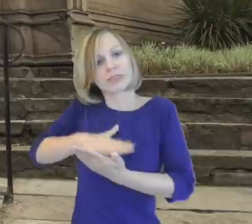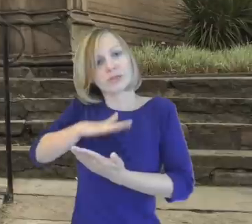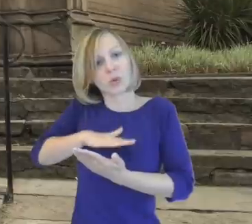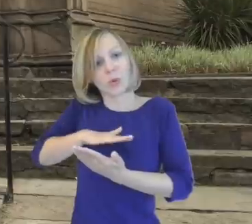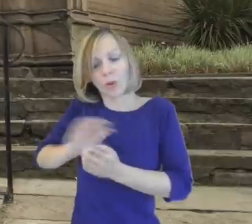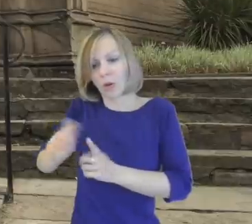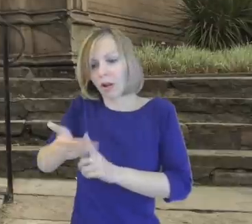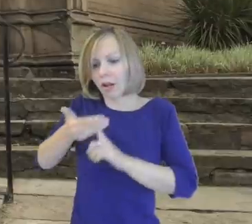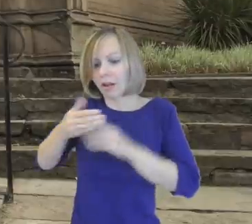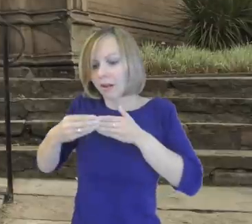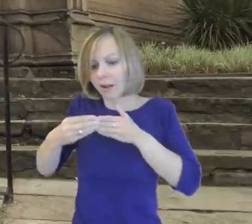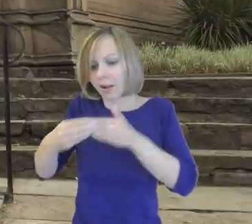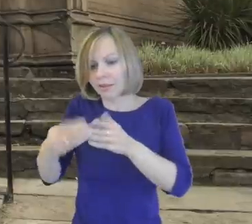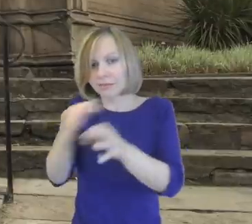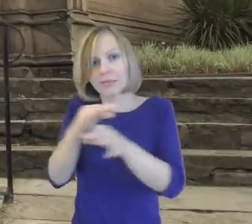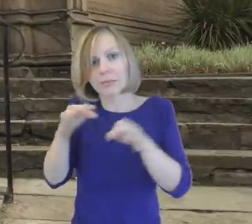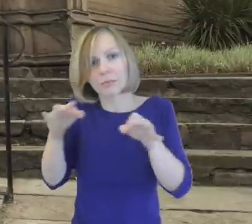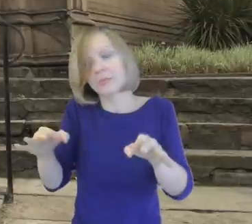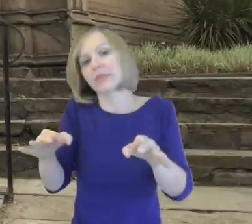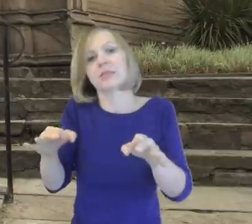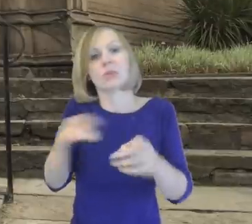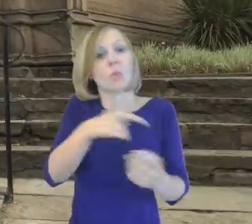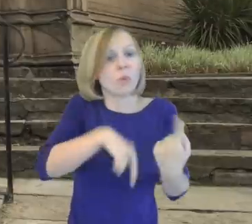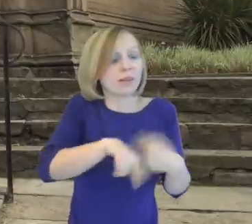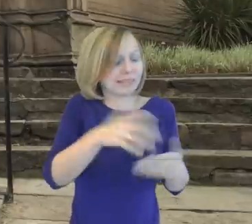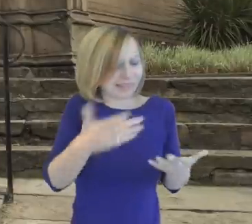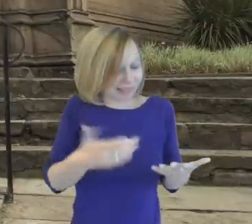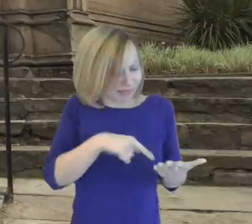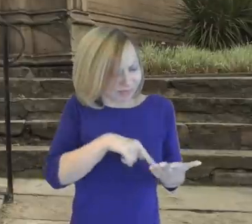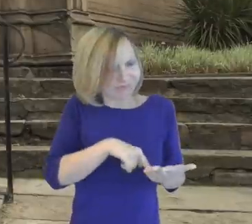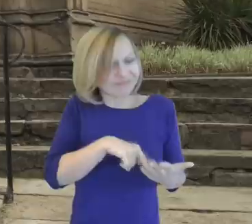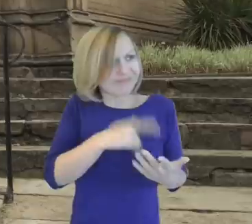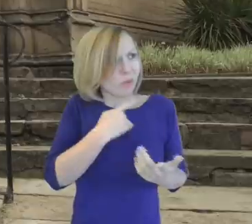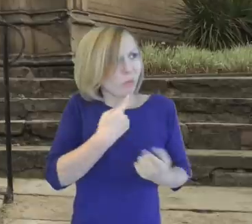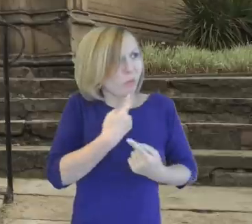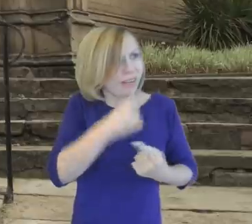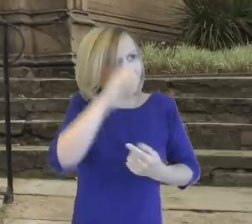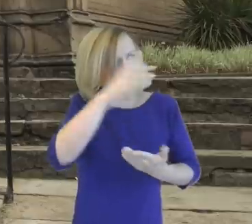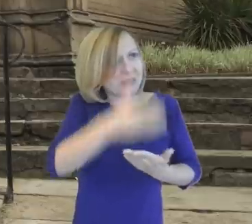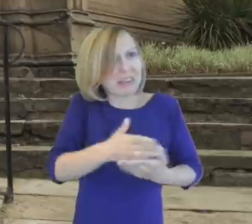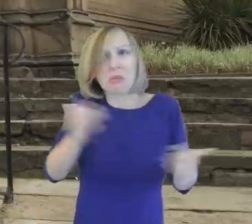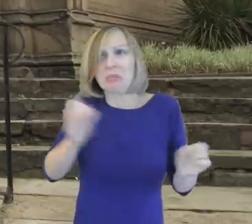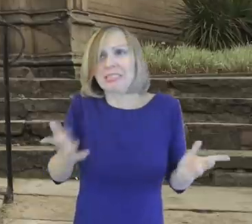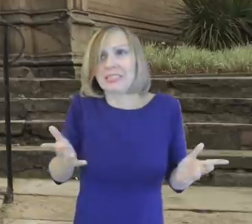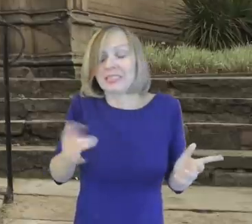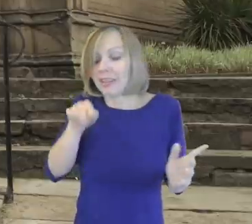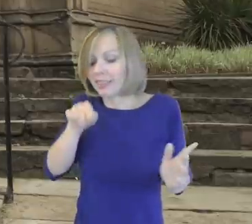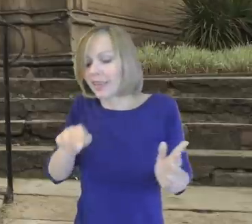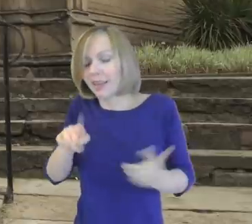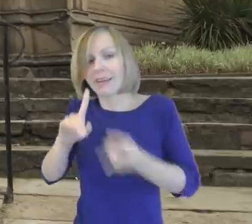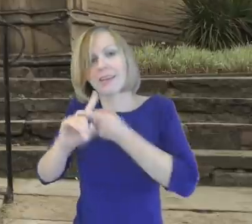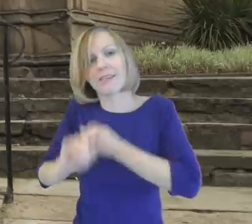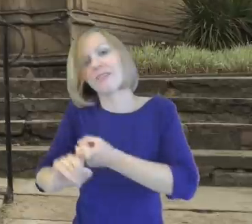the ways of peace. When we struggle with the words, struggle with the faith, it is there,